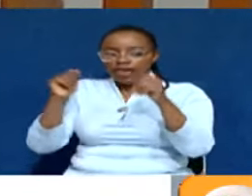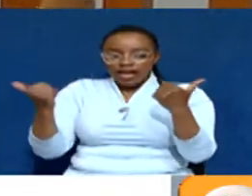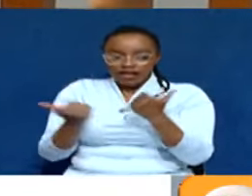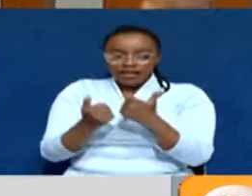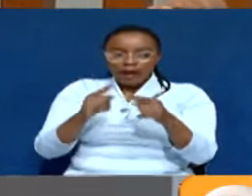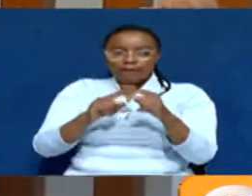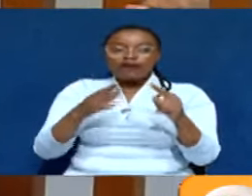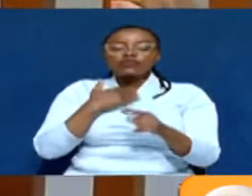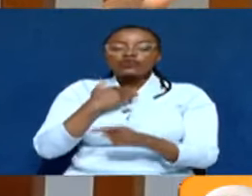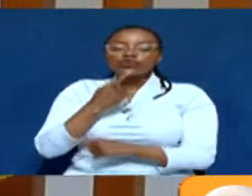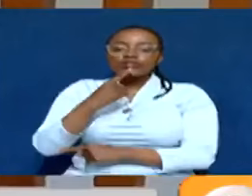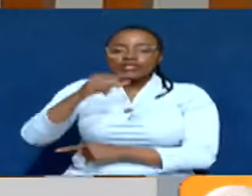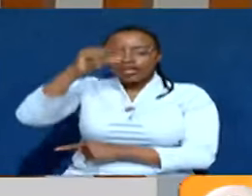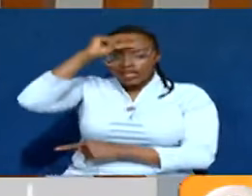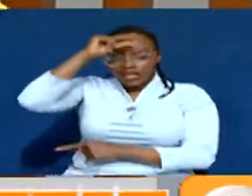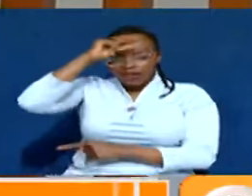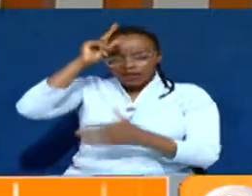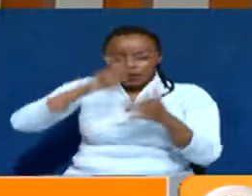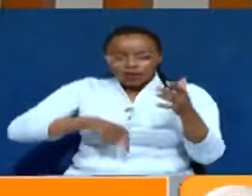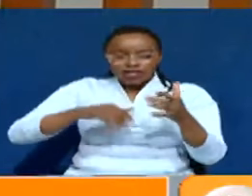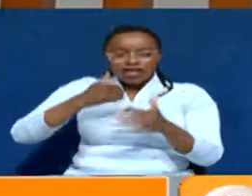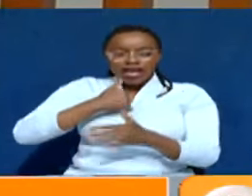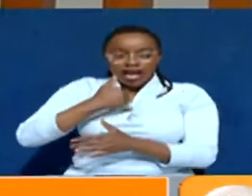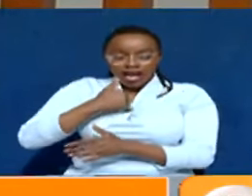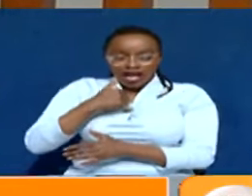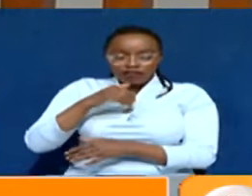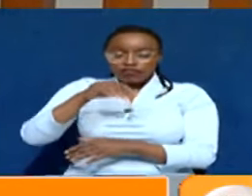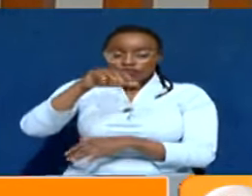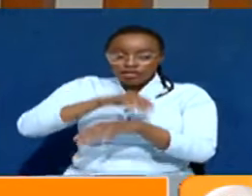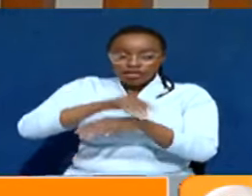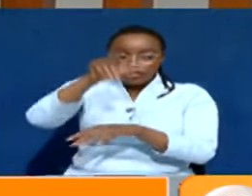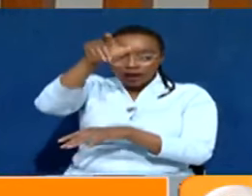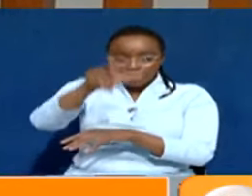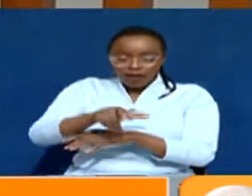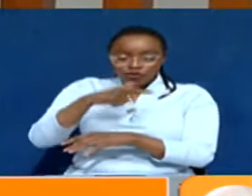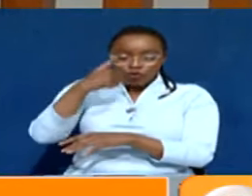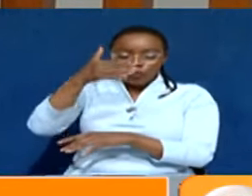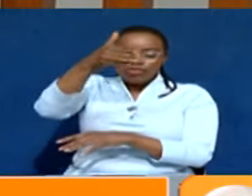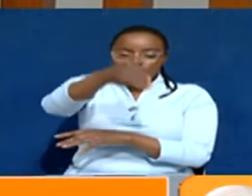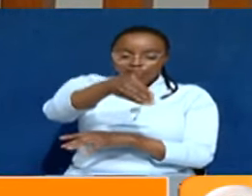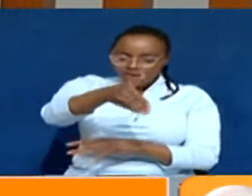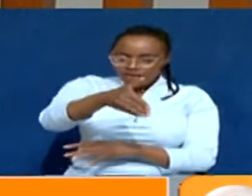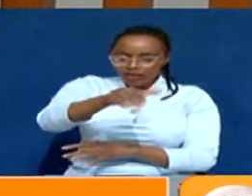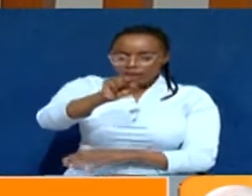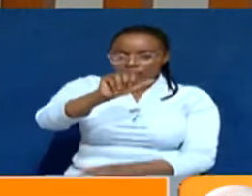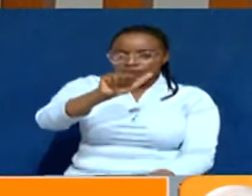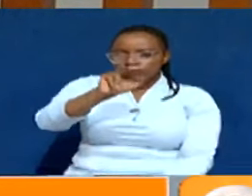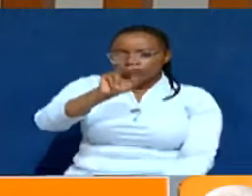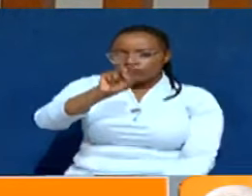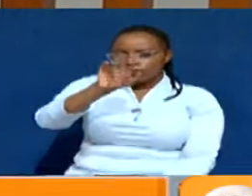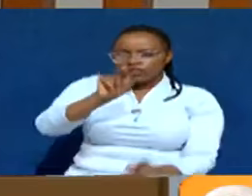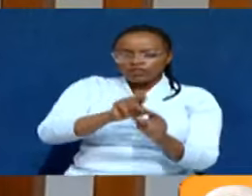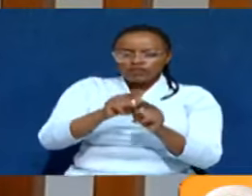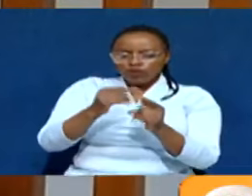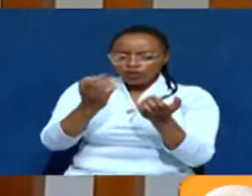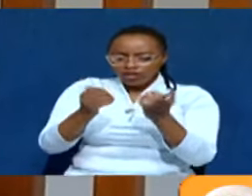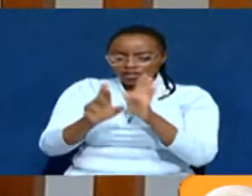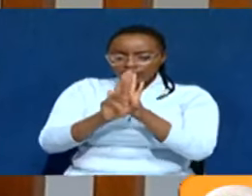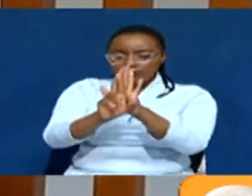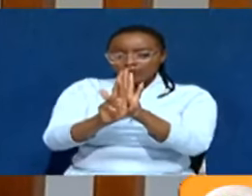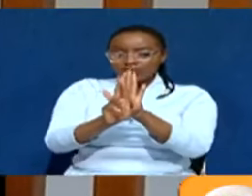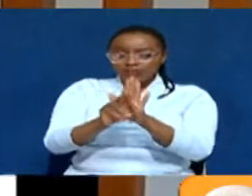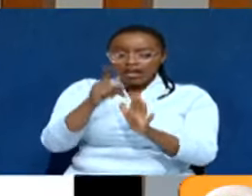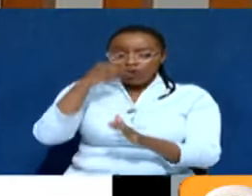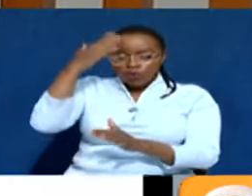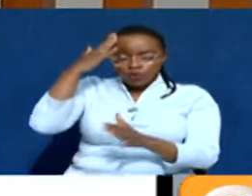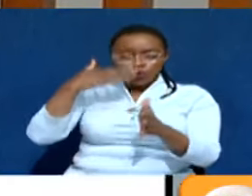What I want them to do right now, because they have to get somebody who has been on the ground. We need representatives